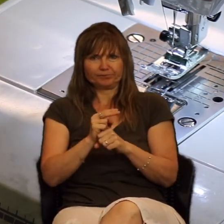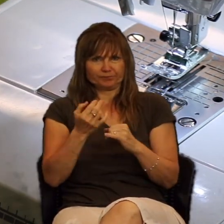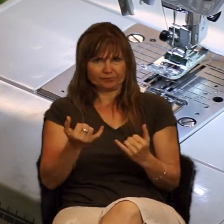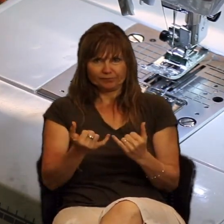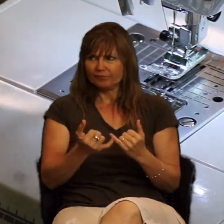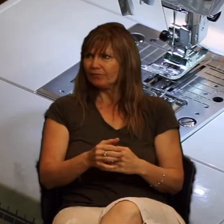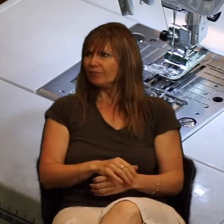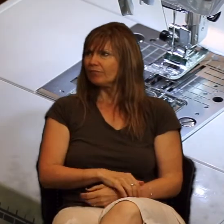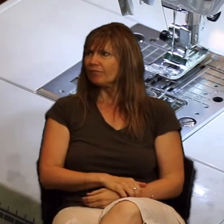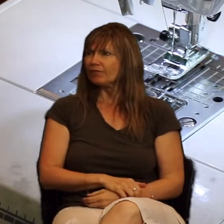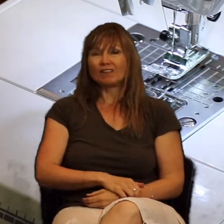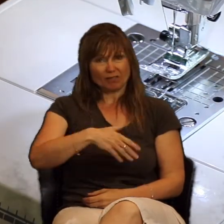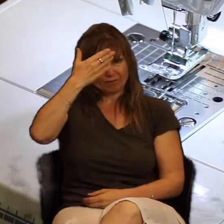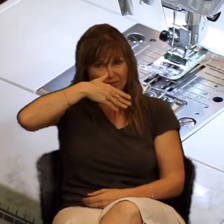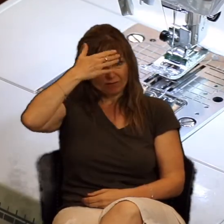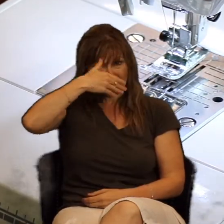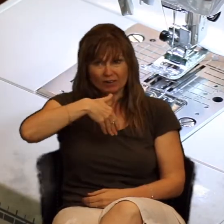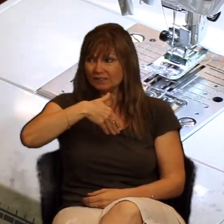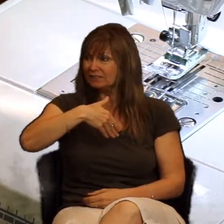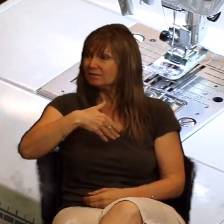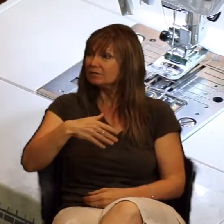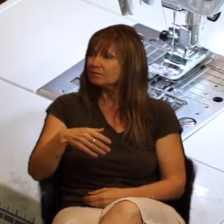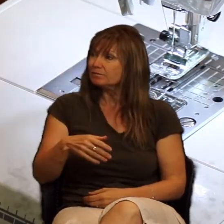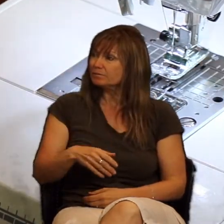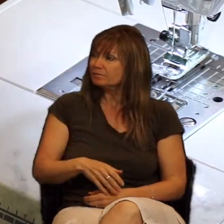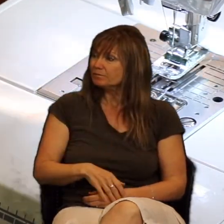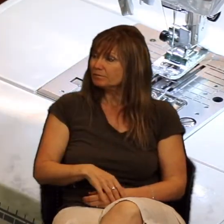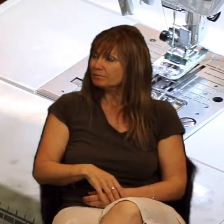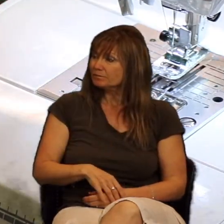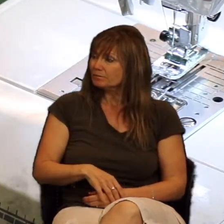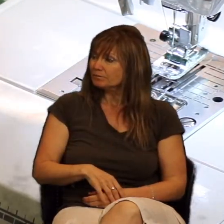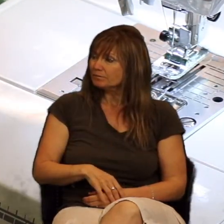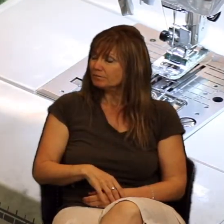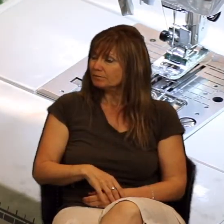And on my front panel,